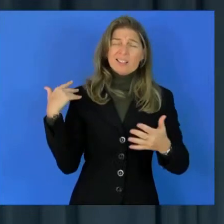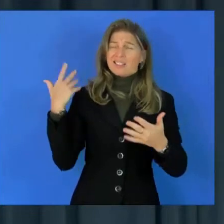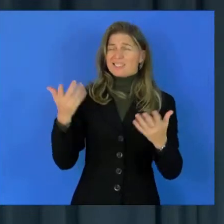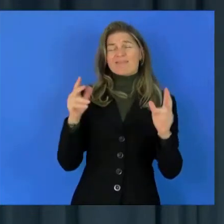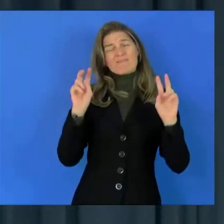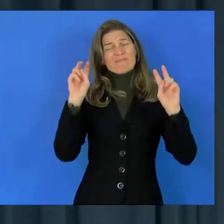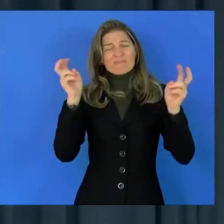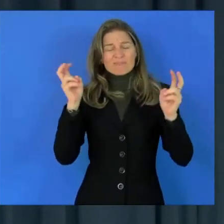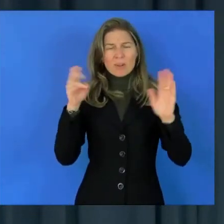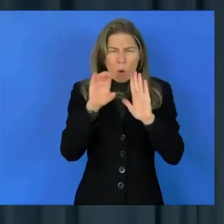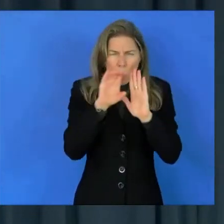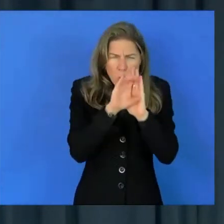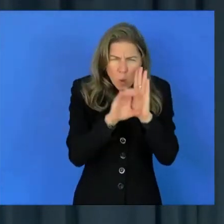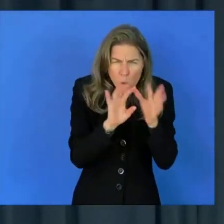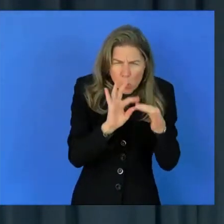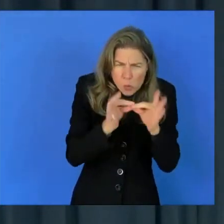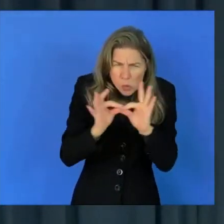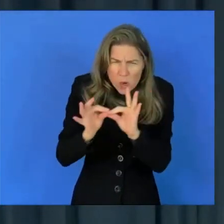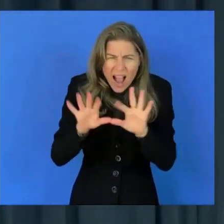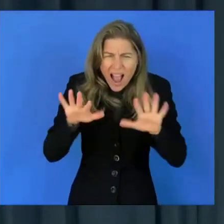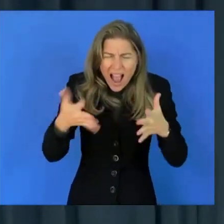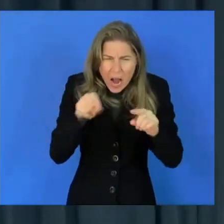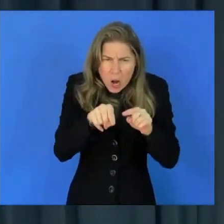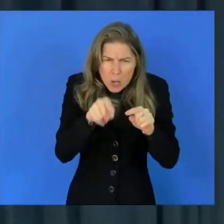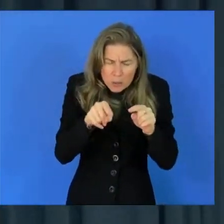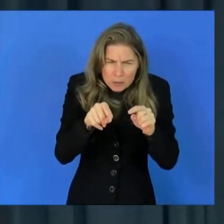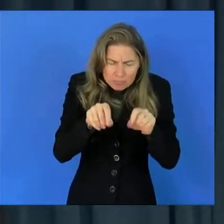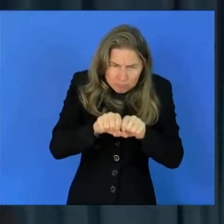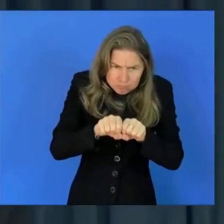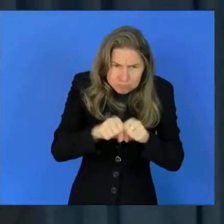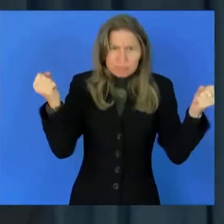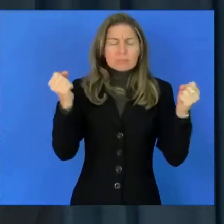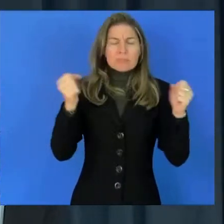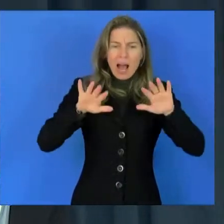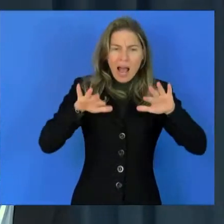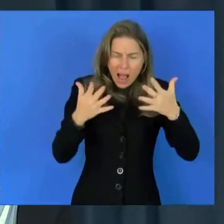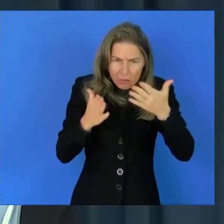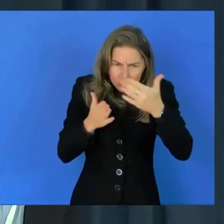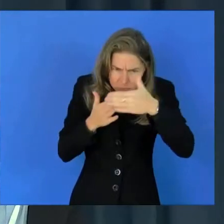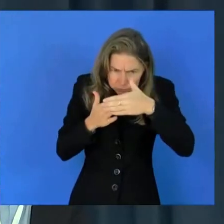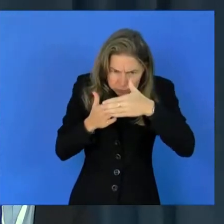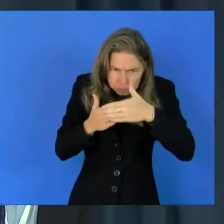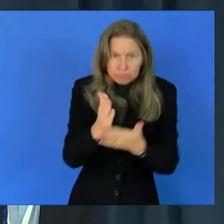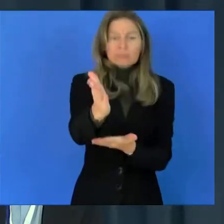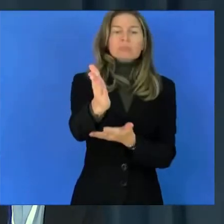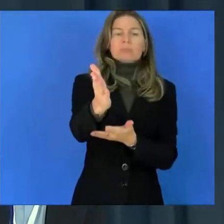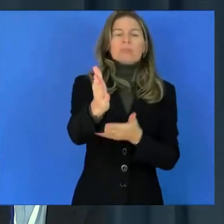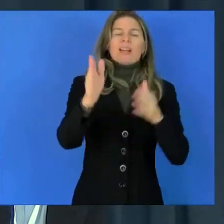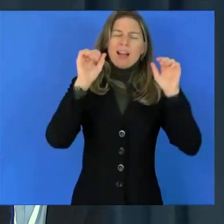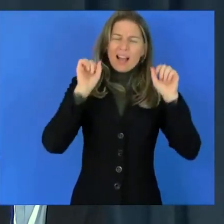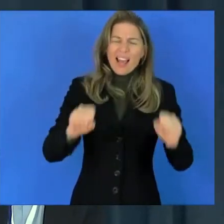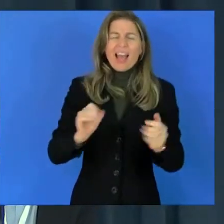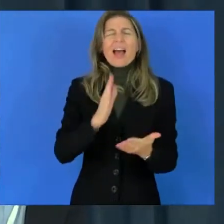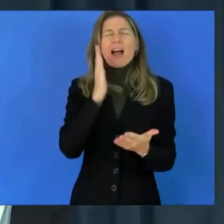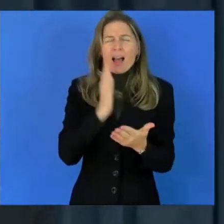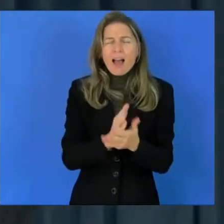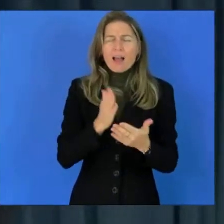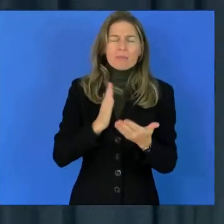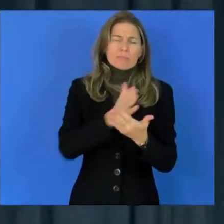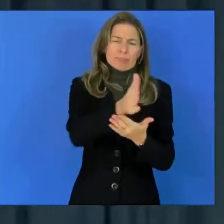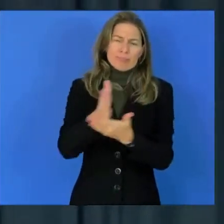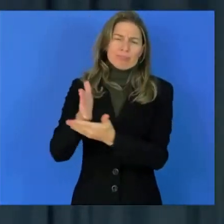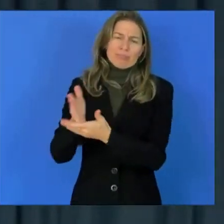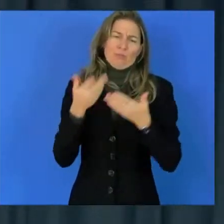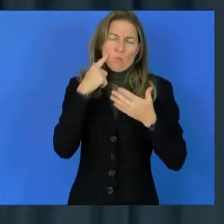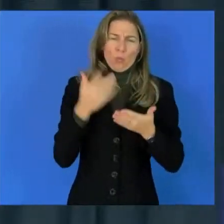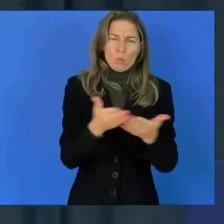accessibility for some. Now, in these 2 years, we know that we've been behind computer screens. And a lot of